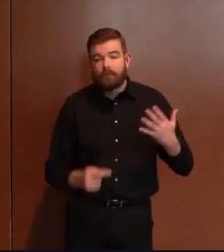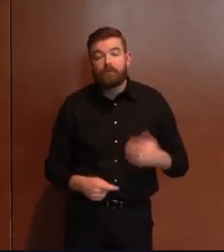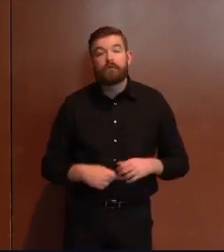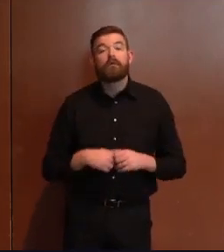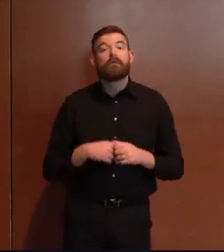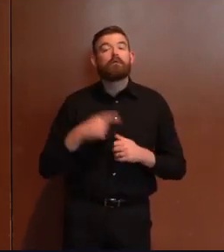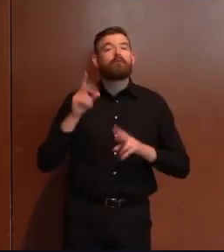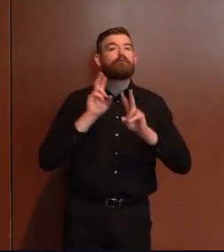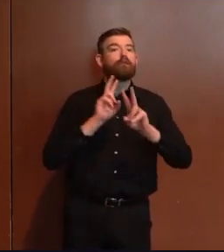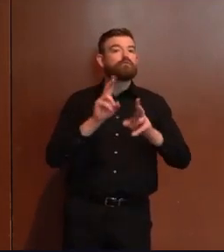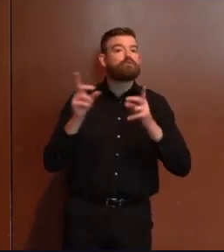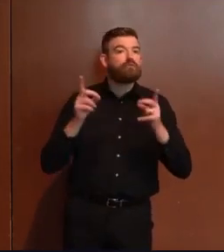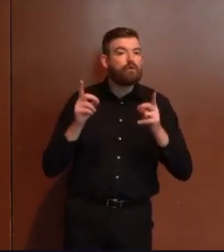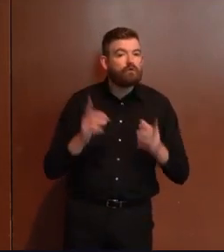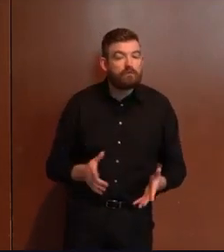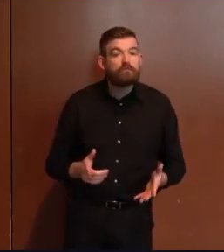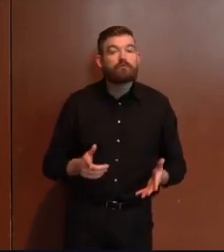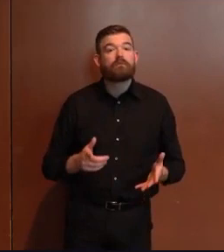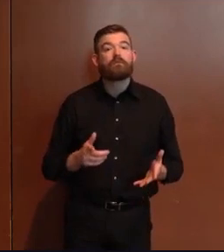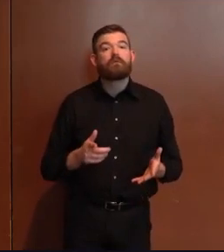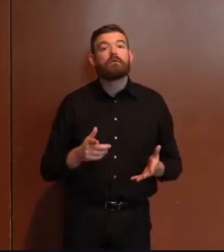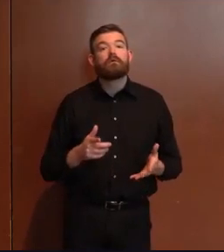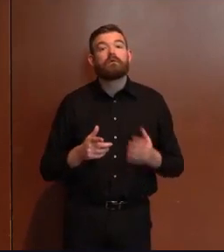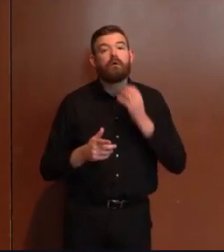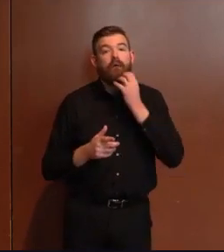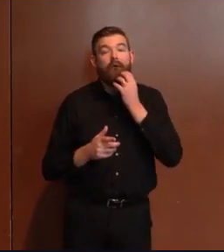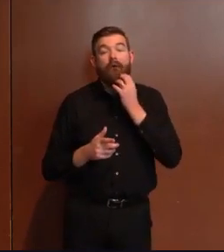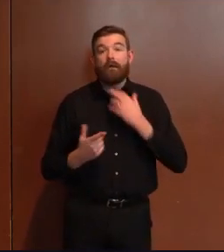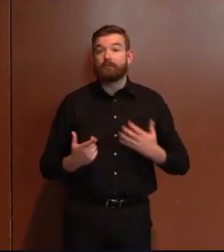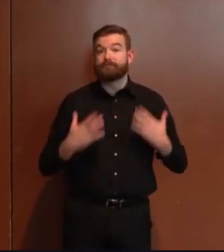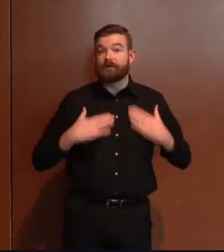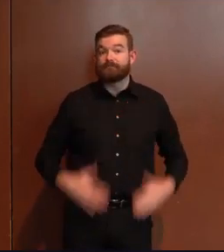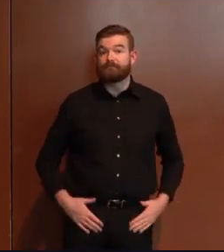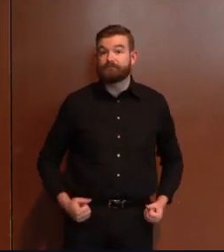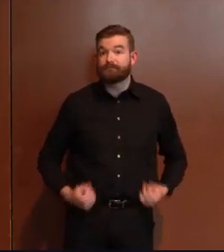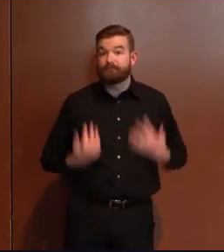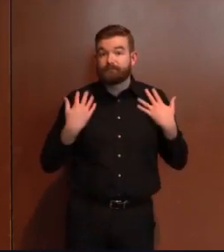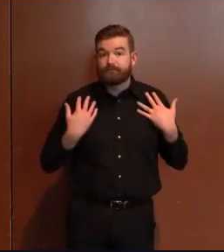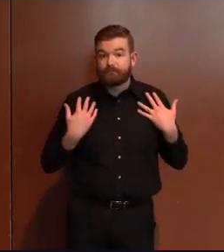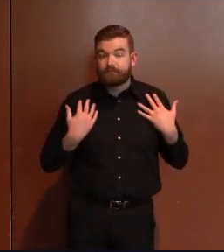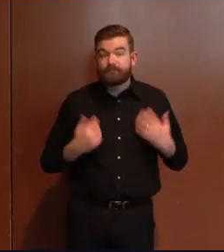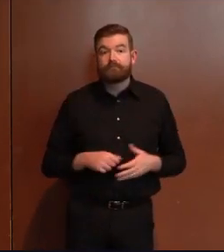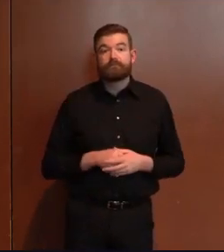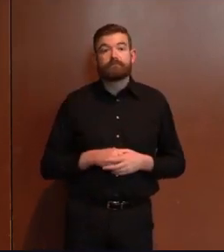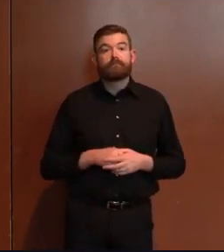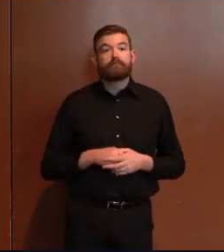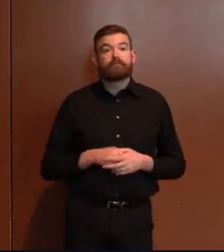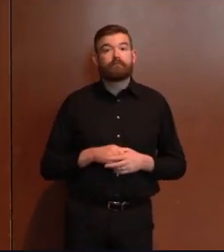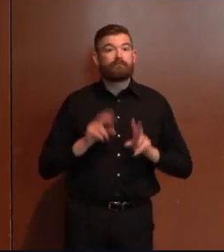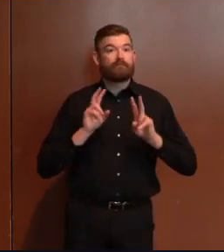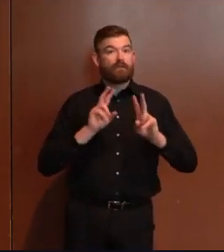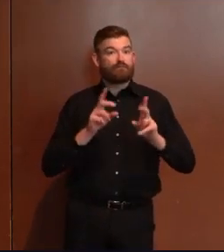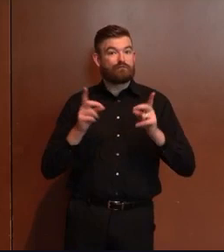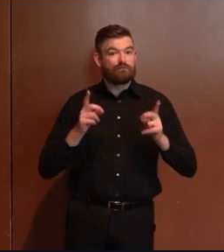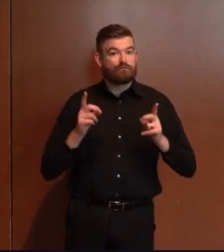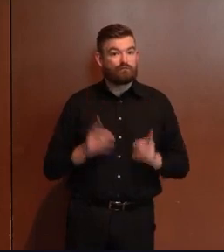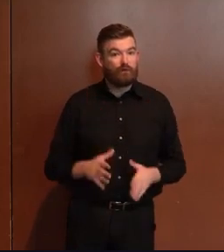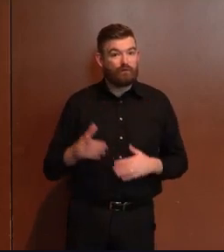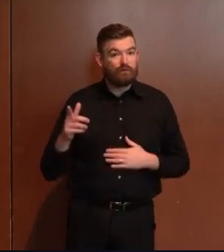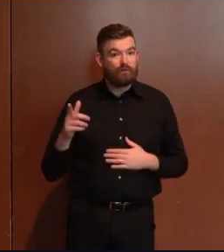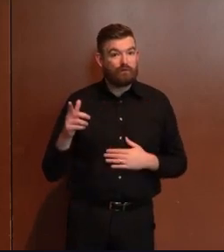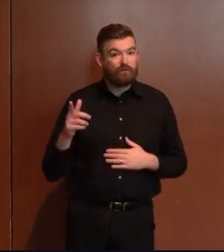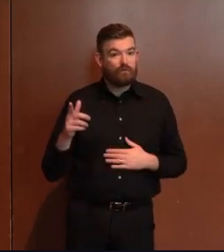and whether they're cremating or embalming, we're even talking about burn rates for funeral directors, which is a discussion that